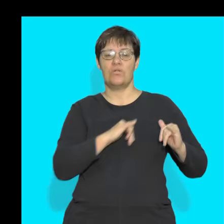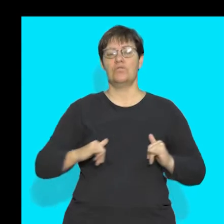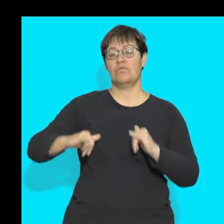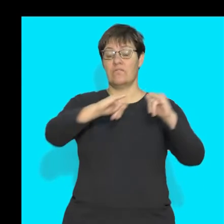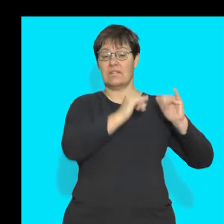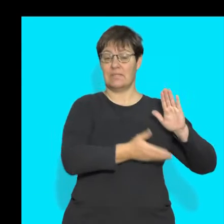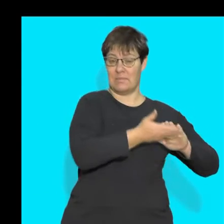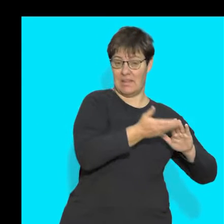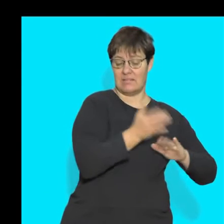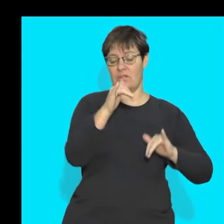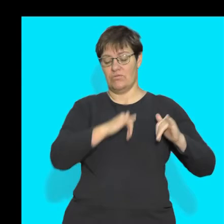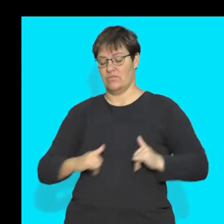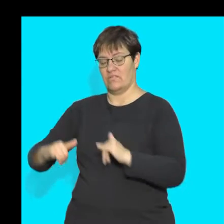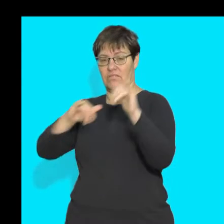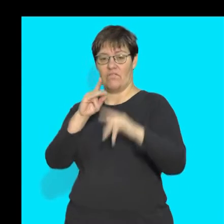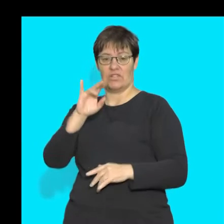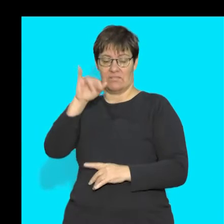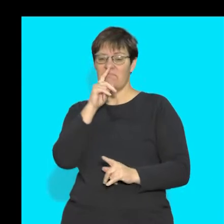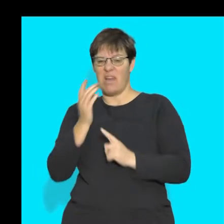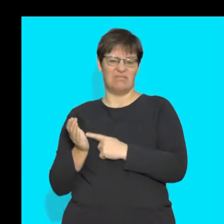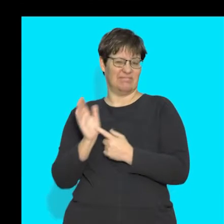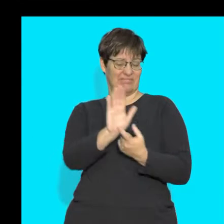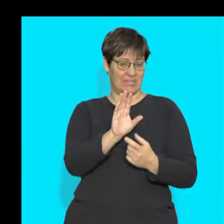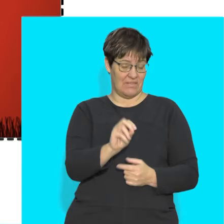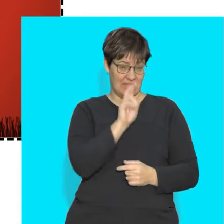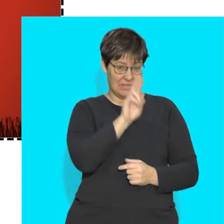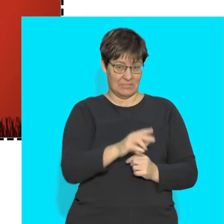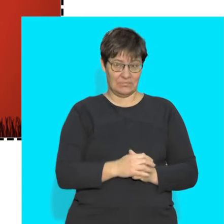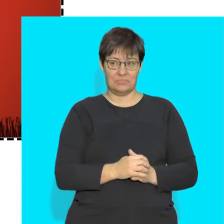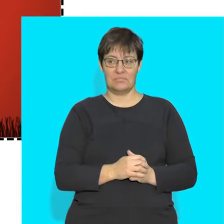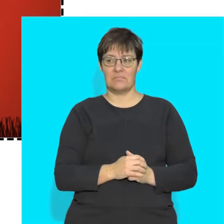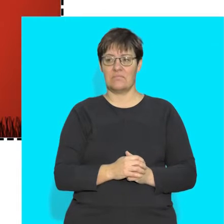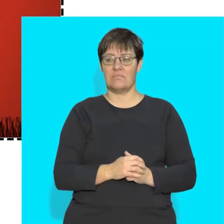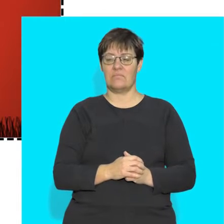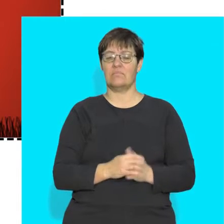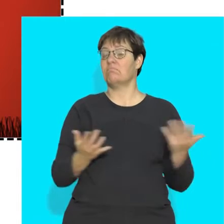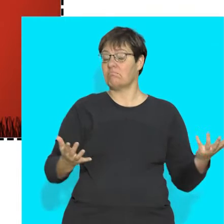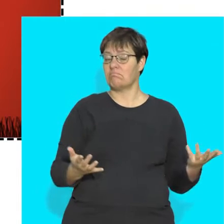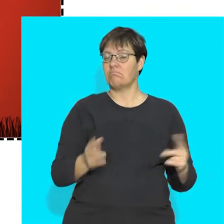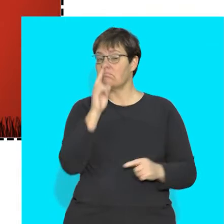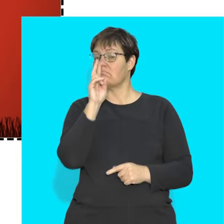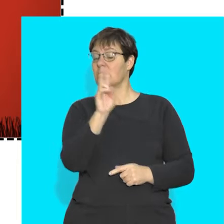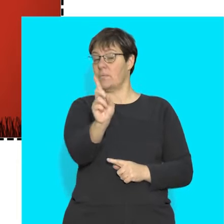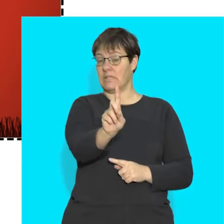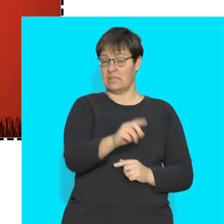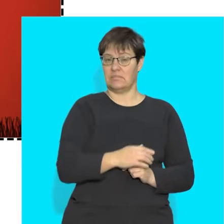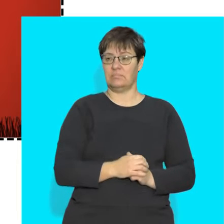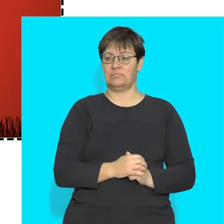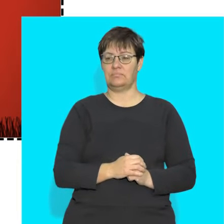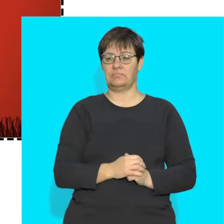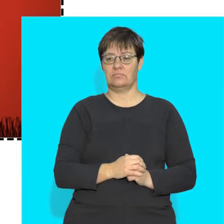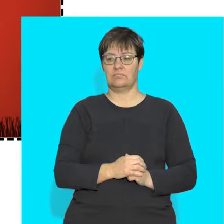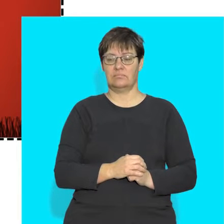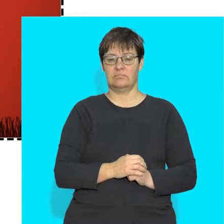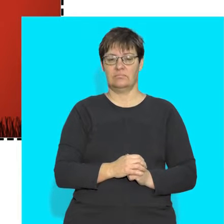and velocity. So, I've got a little animation for you. So, here we go. Now, what we're going to see is we